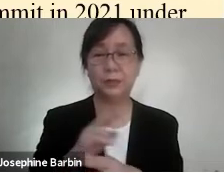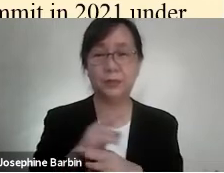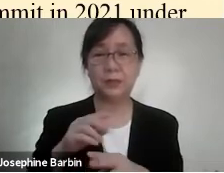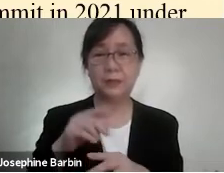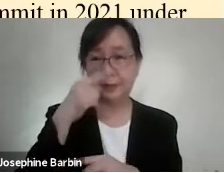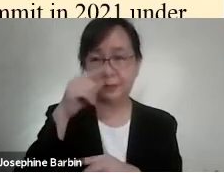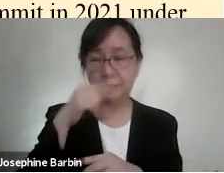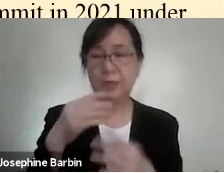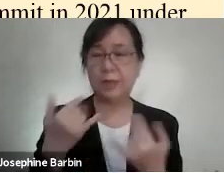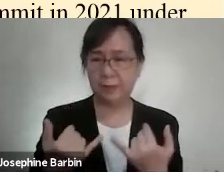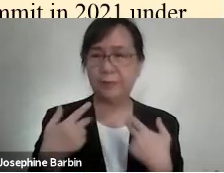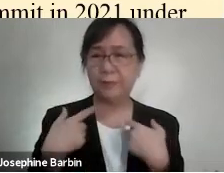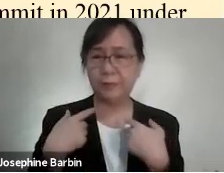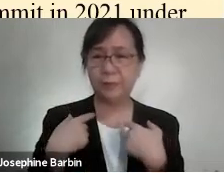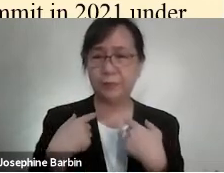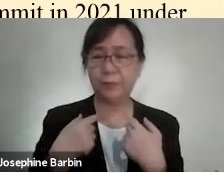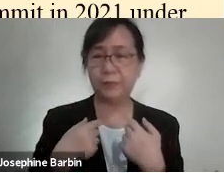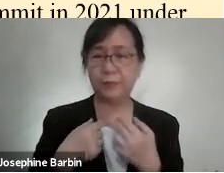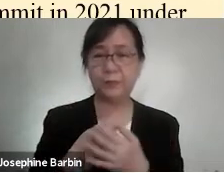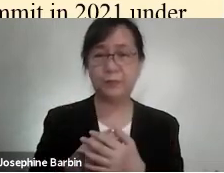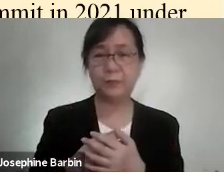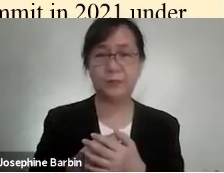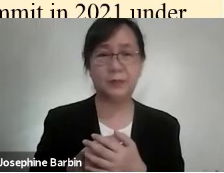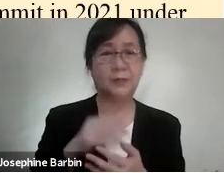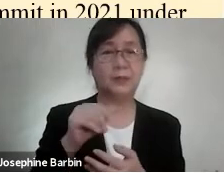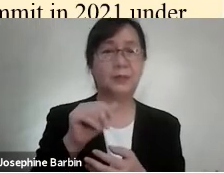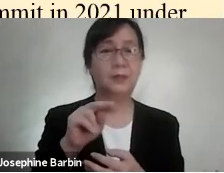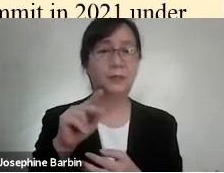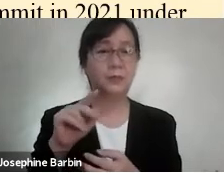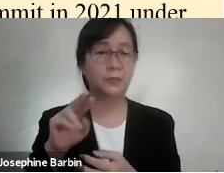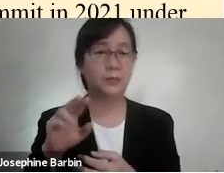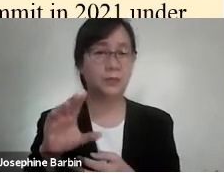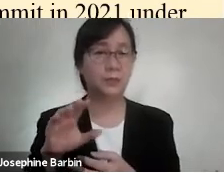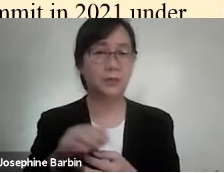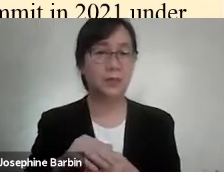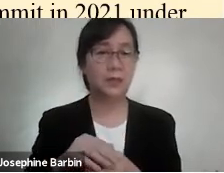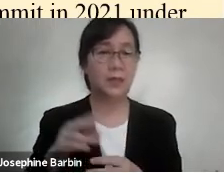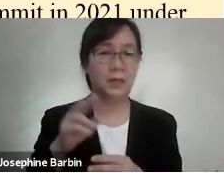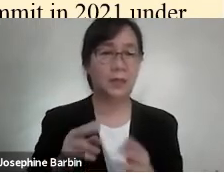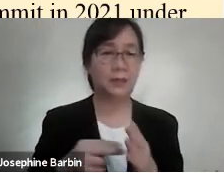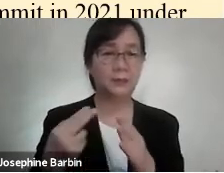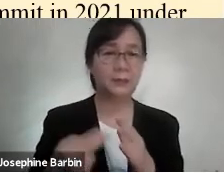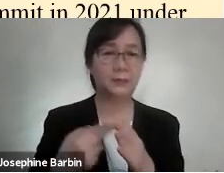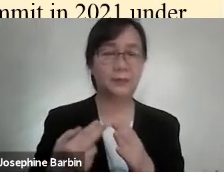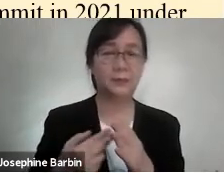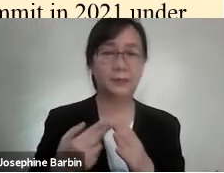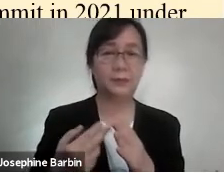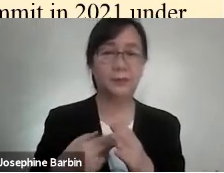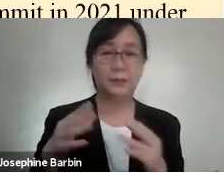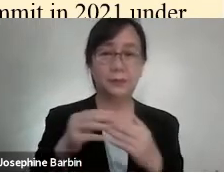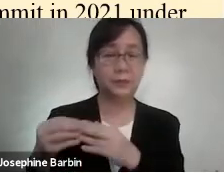Thailand. For the ACWC Thailand is under guidance and leadership